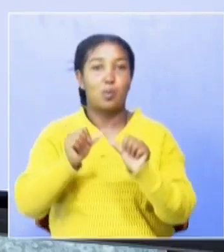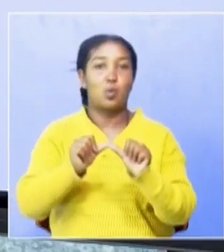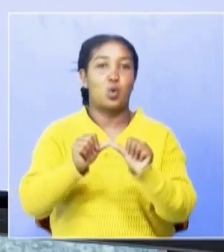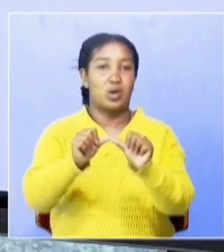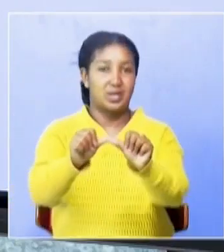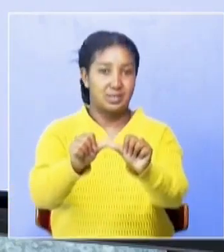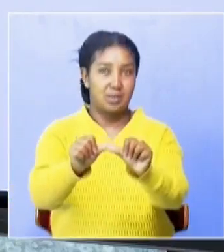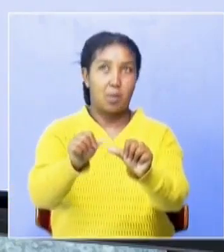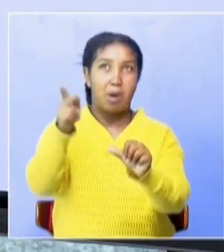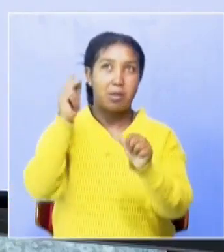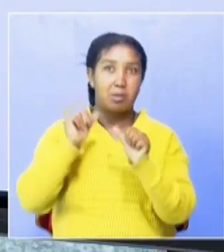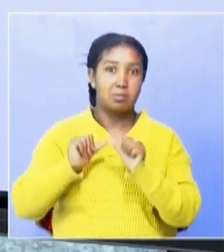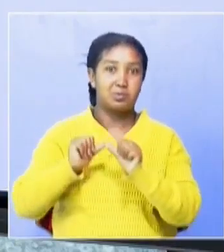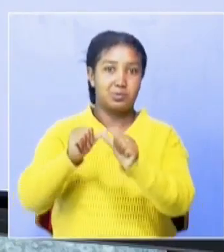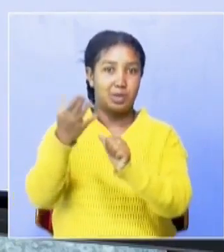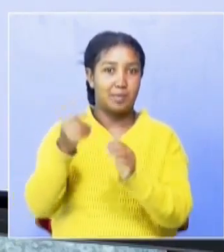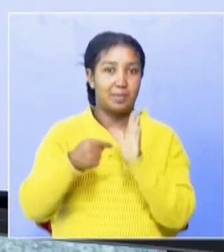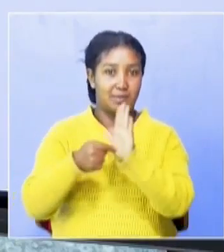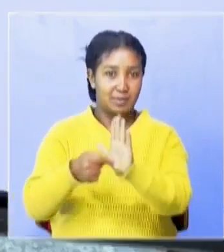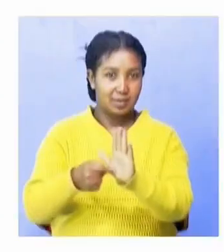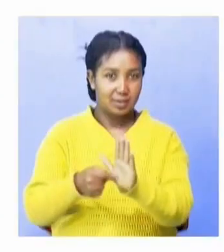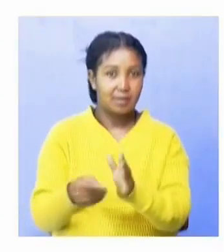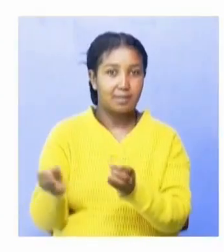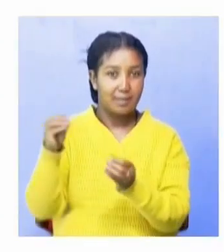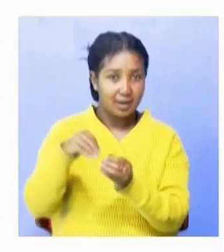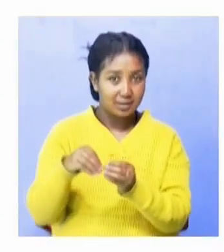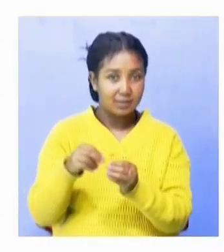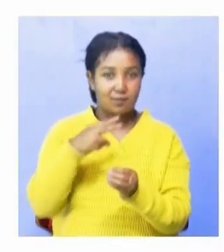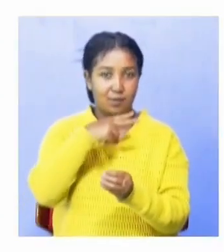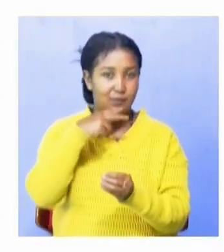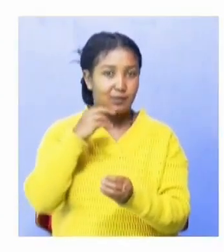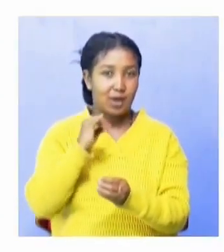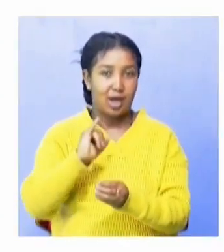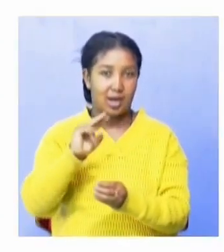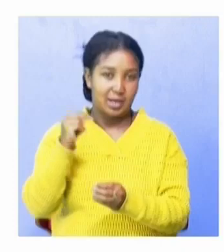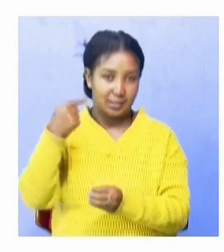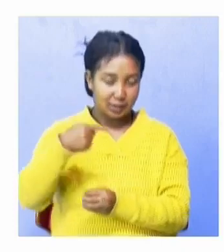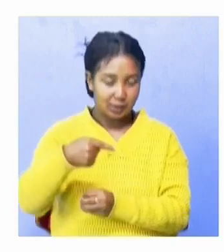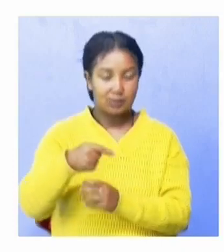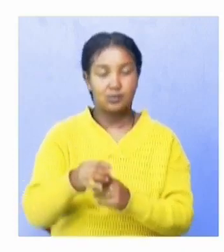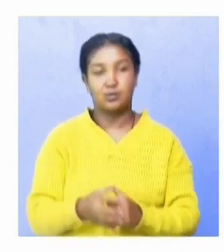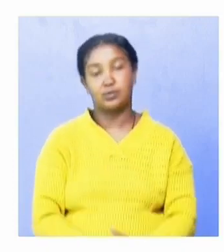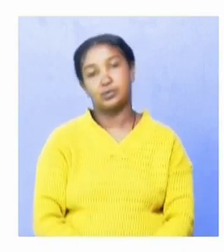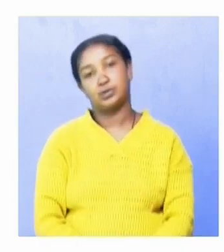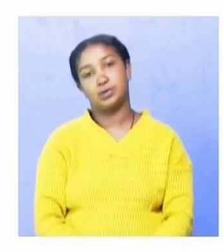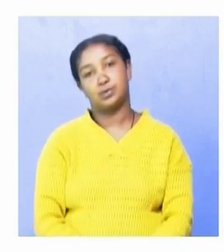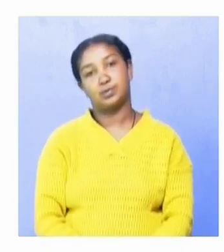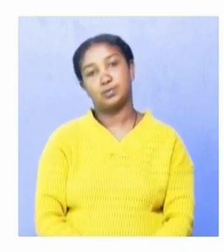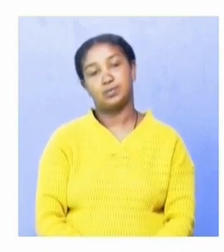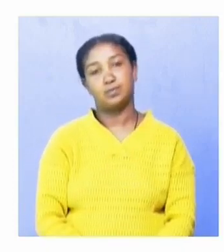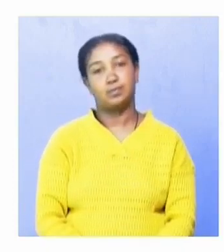or continuity. Plus verb ing.